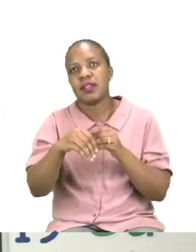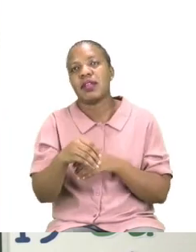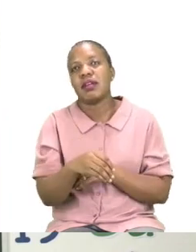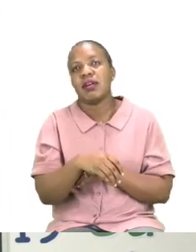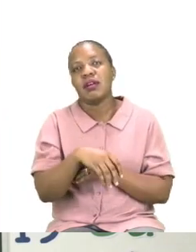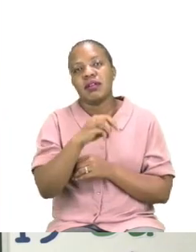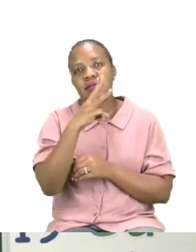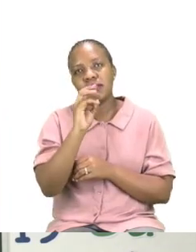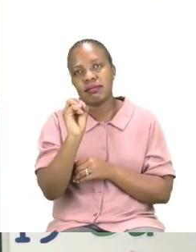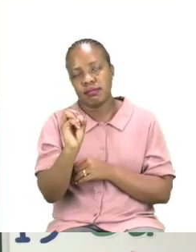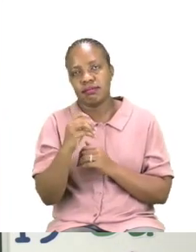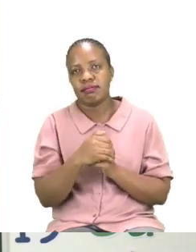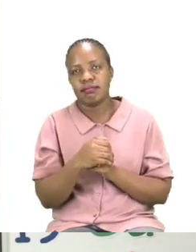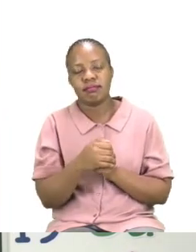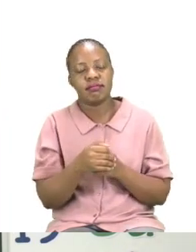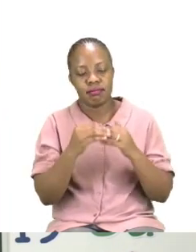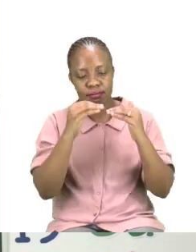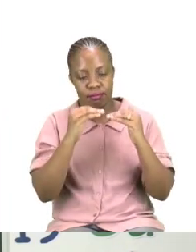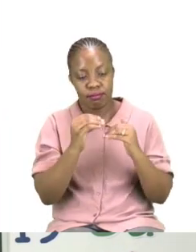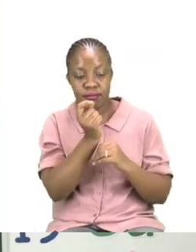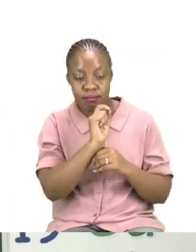become 60